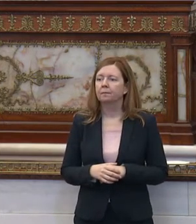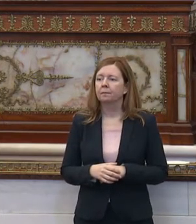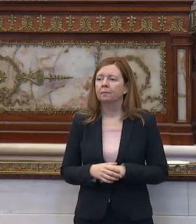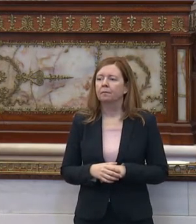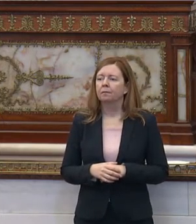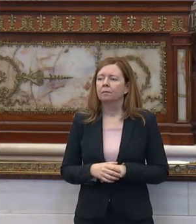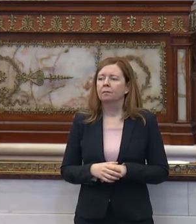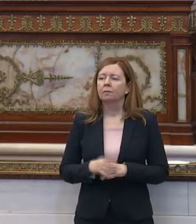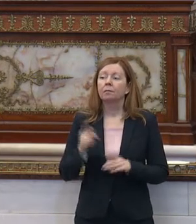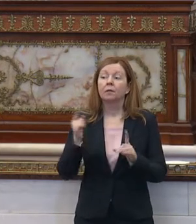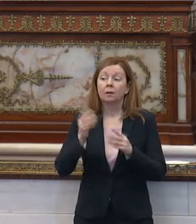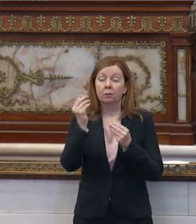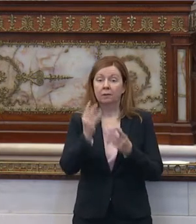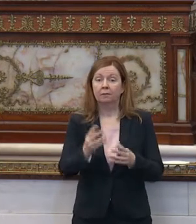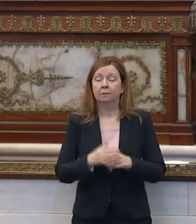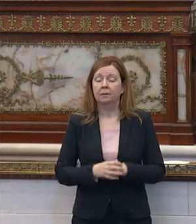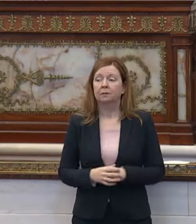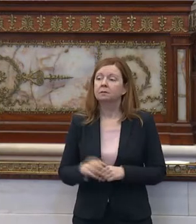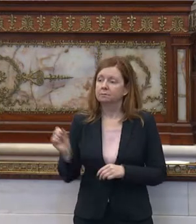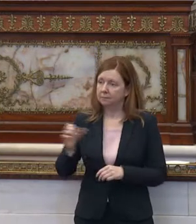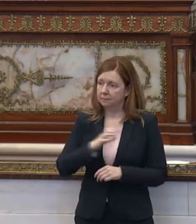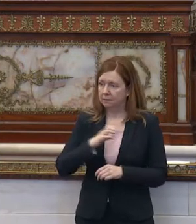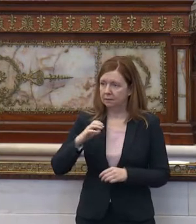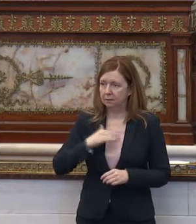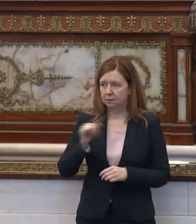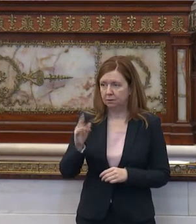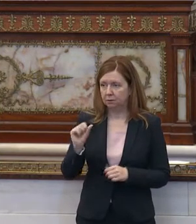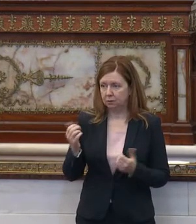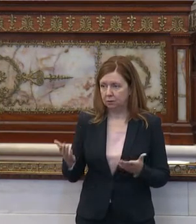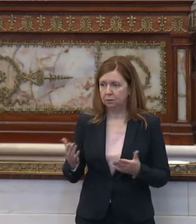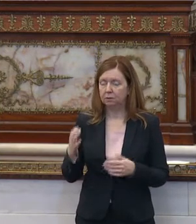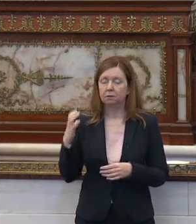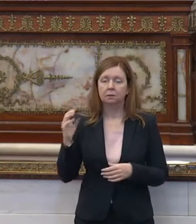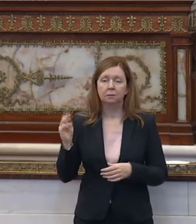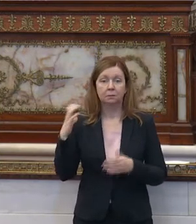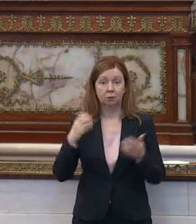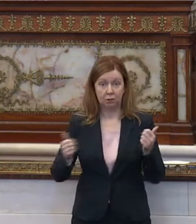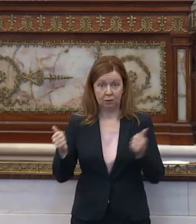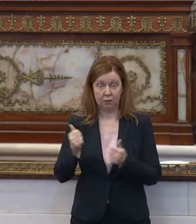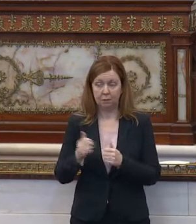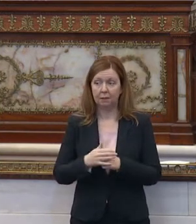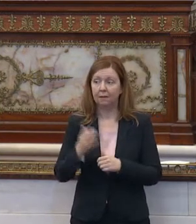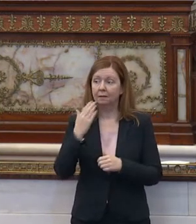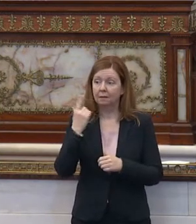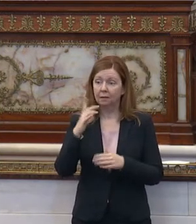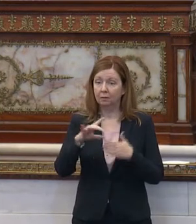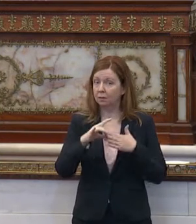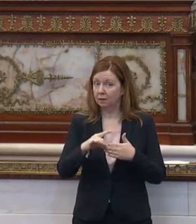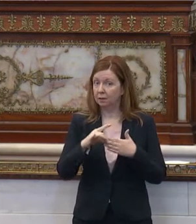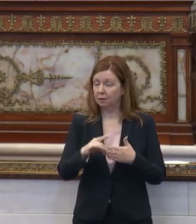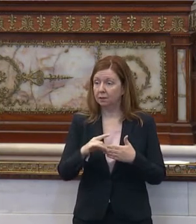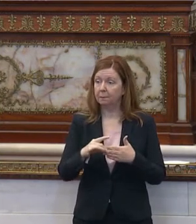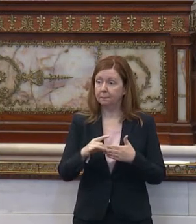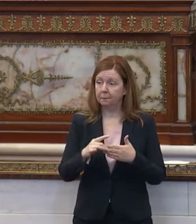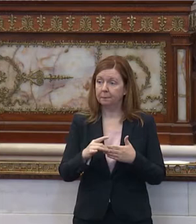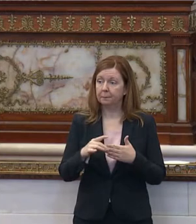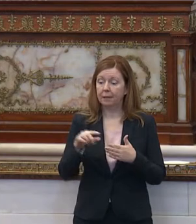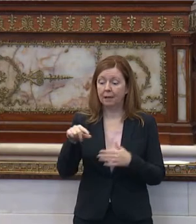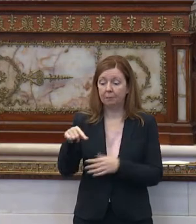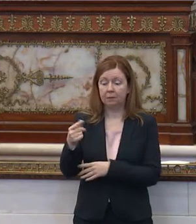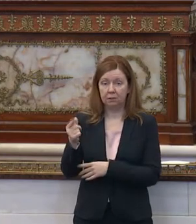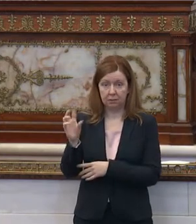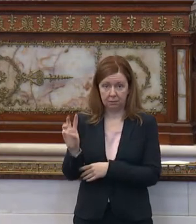of information? Yes, Councilmember Jones. Mr. Chairman, thank you for your leadership at the Gasworks